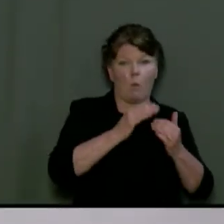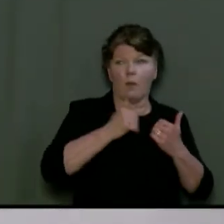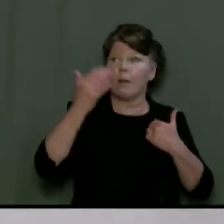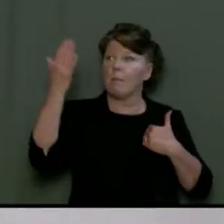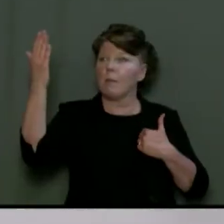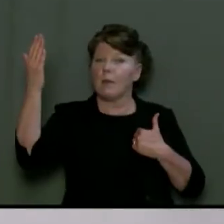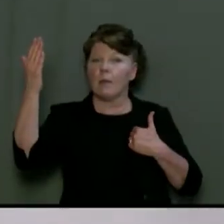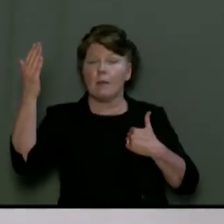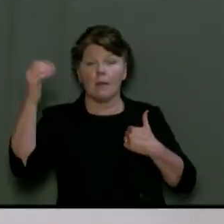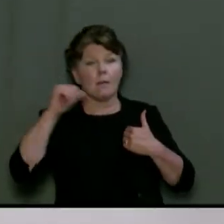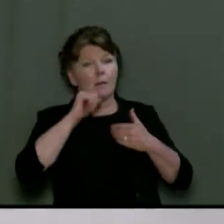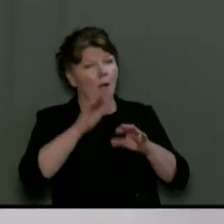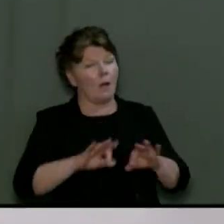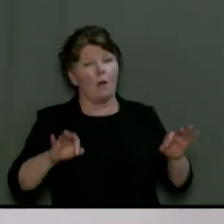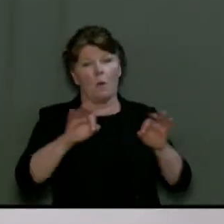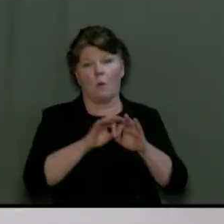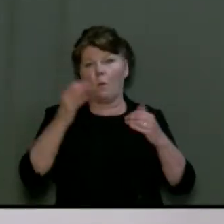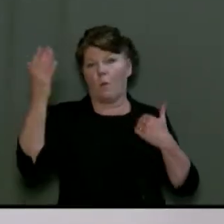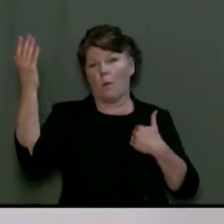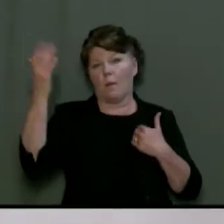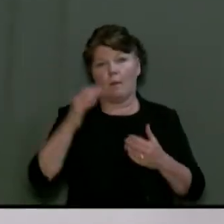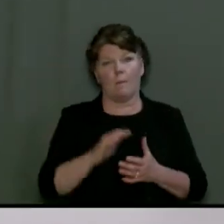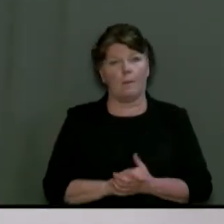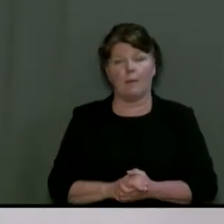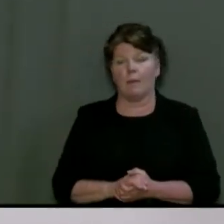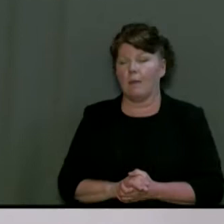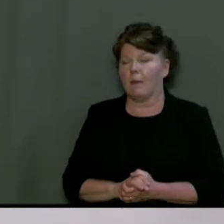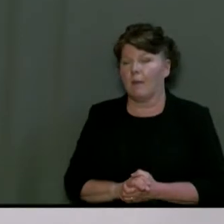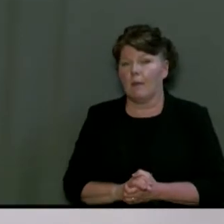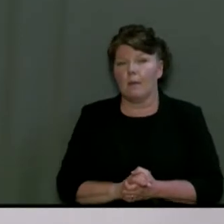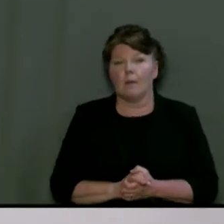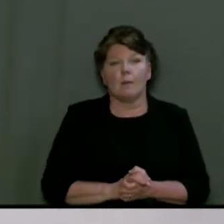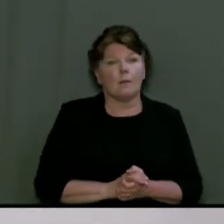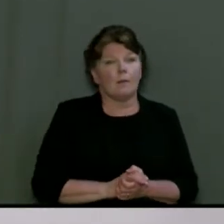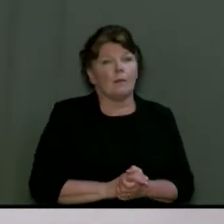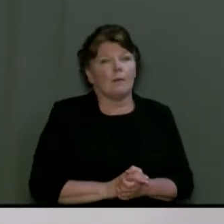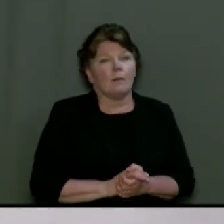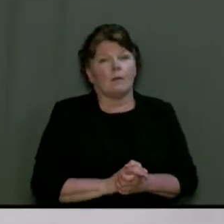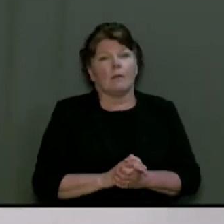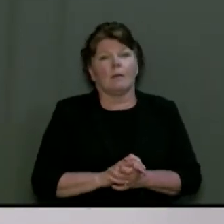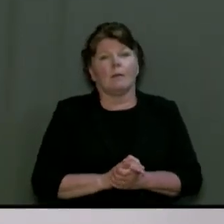me is not worthy of me.